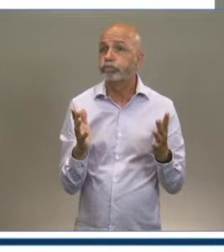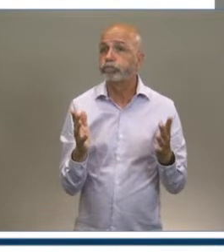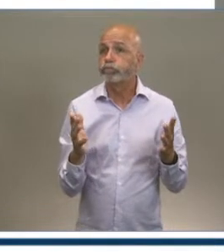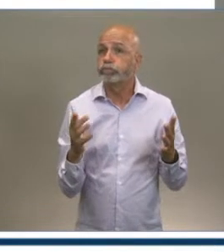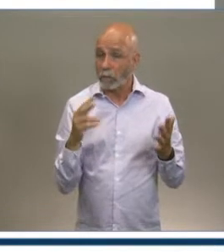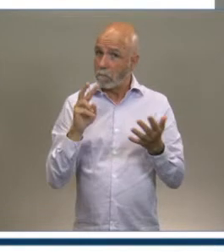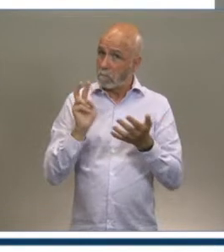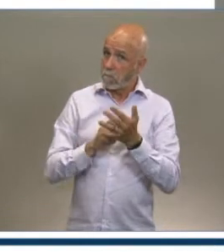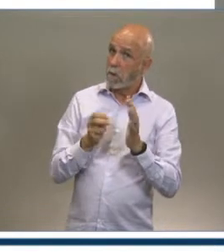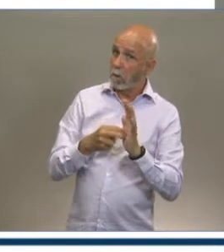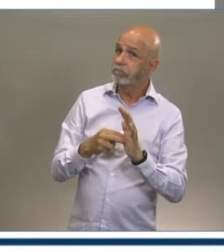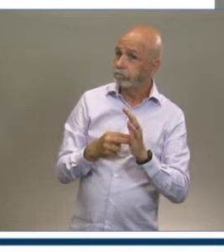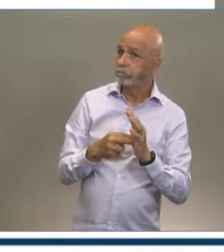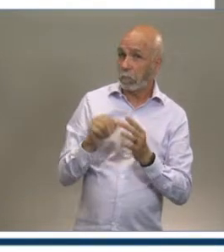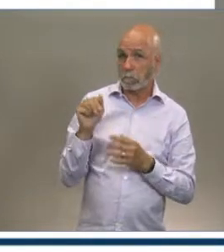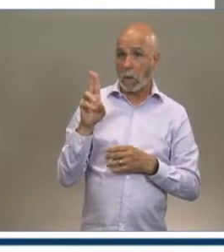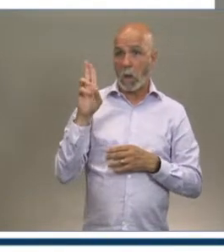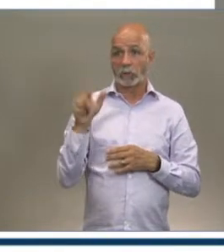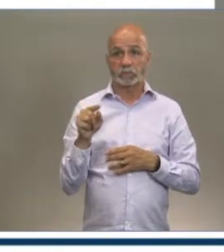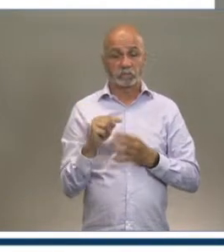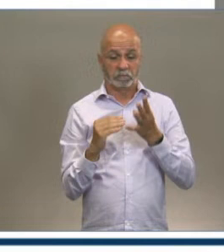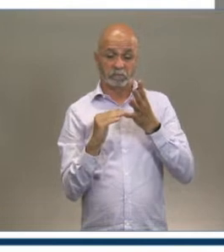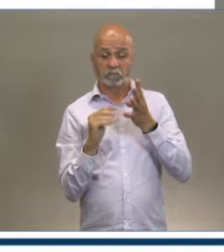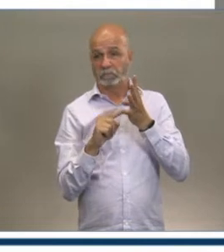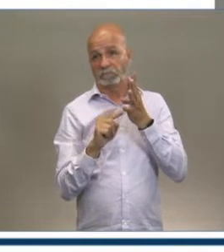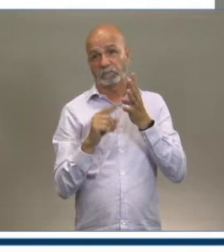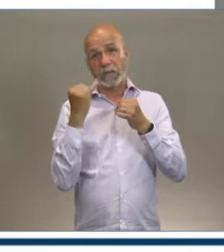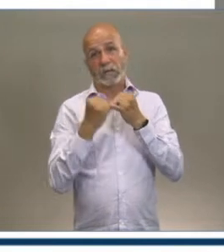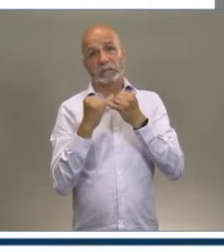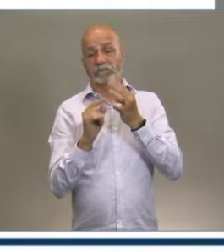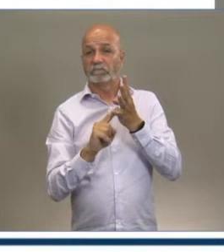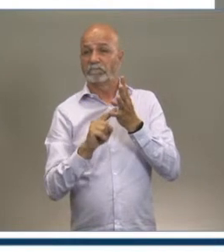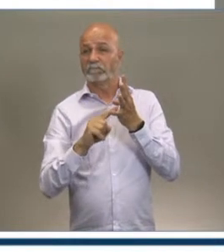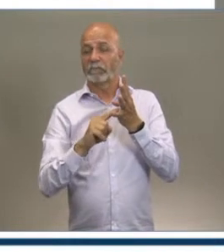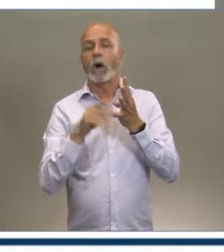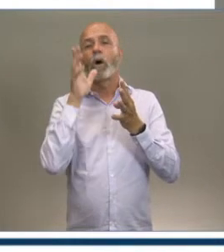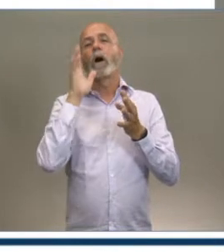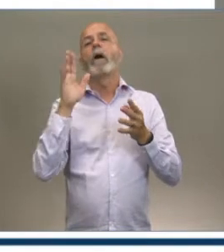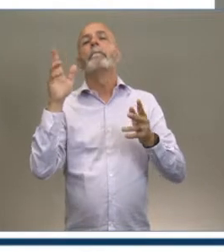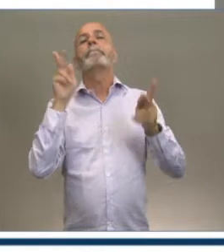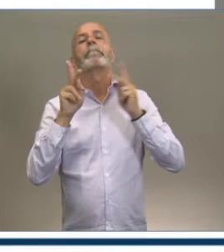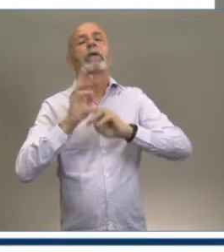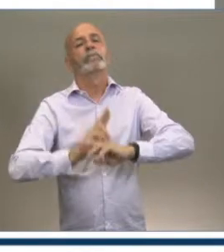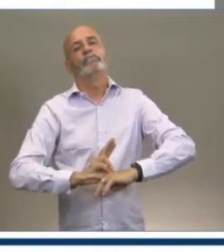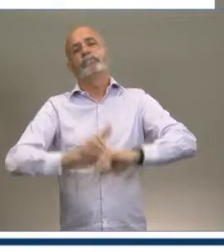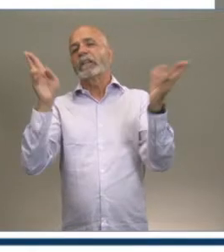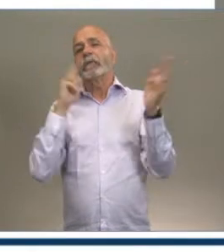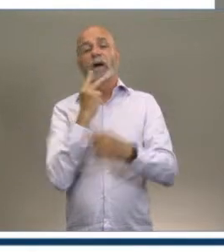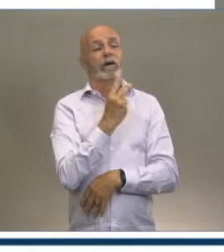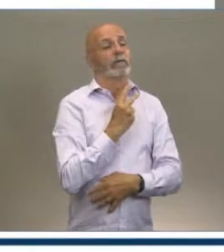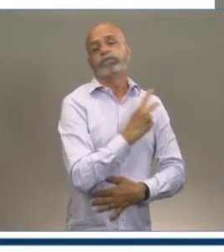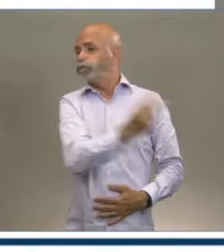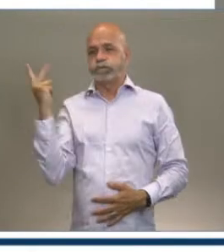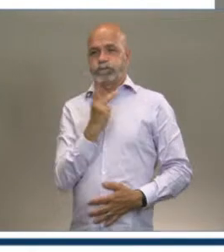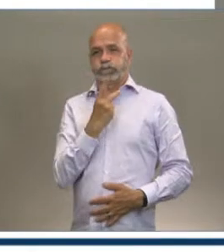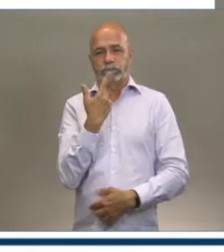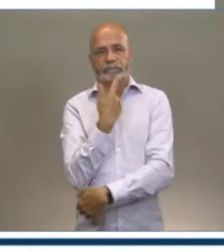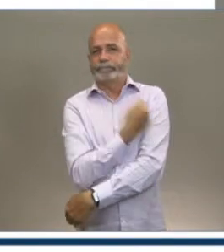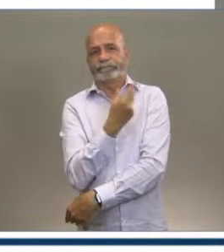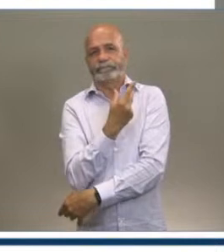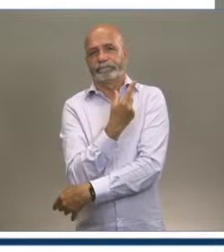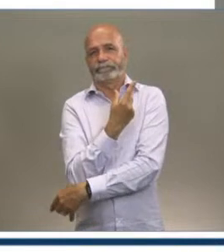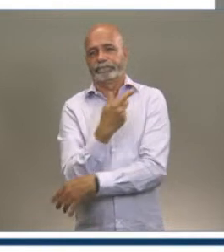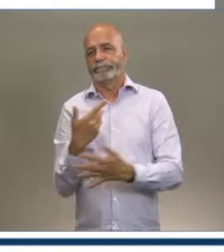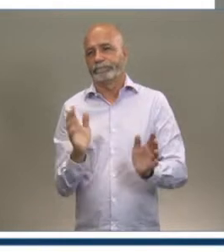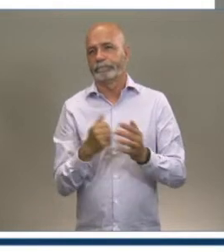latest end of August that we have very high doses or very high coverage rates of 2 doses of vaccines for Nova Scotia. So ultimately,